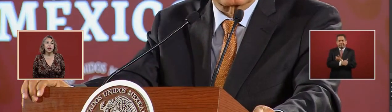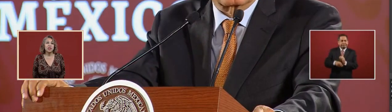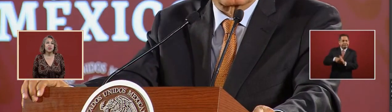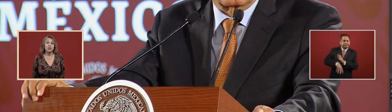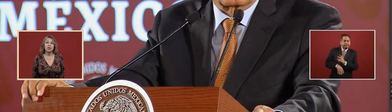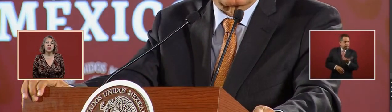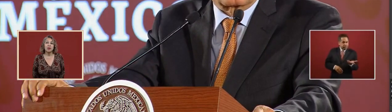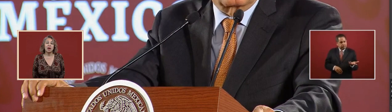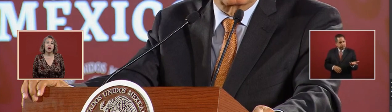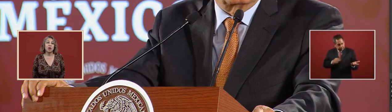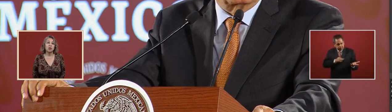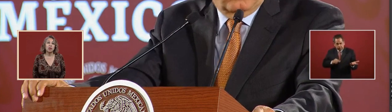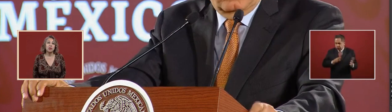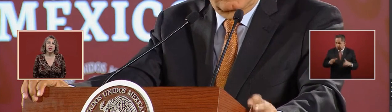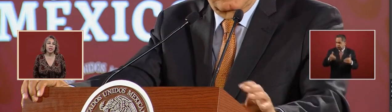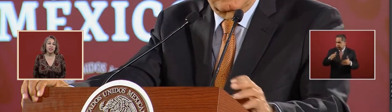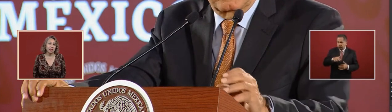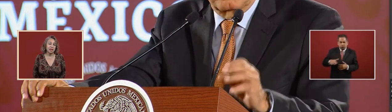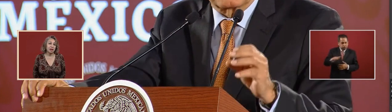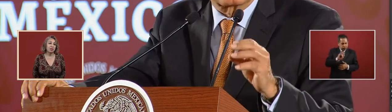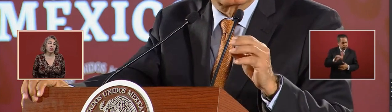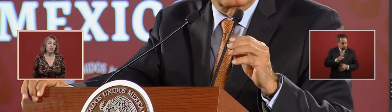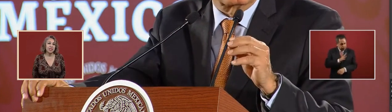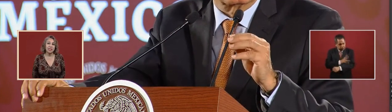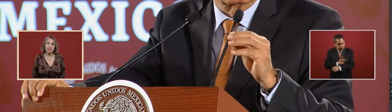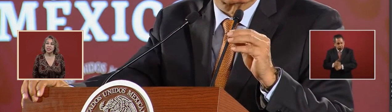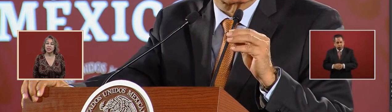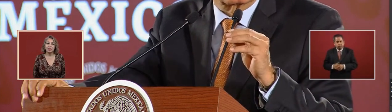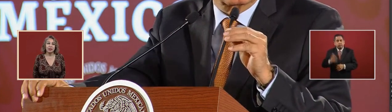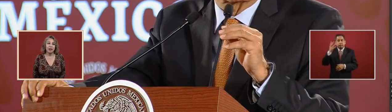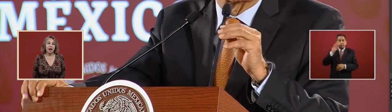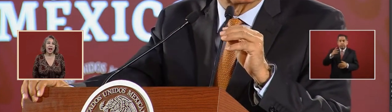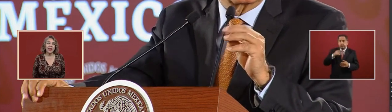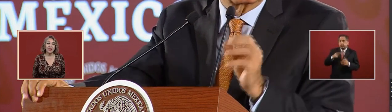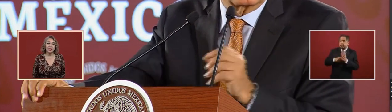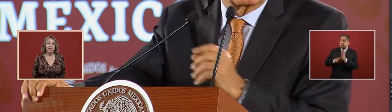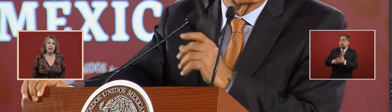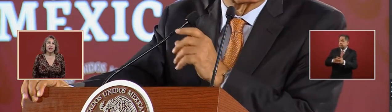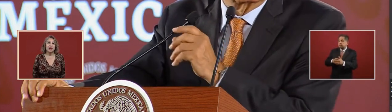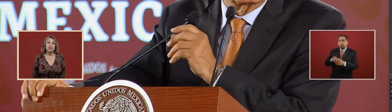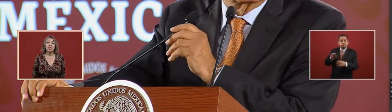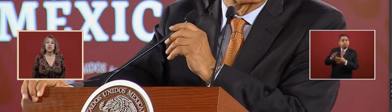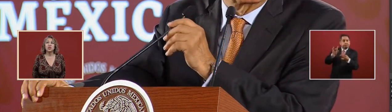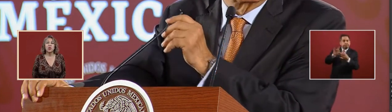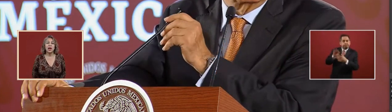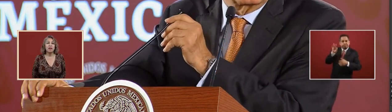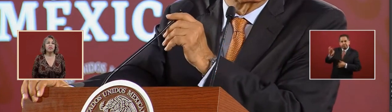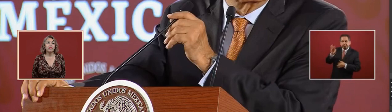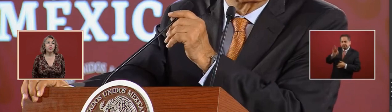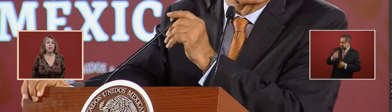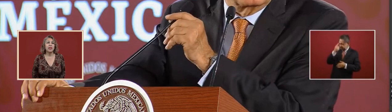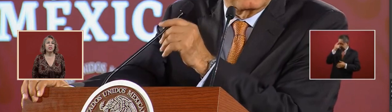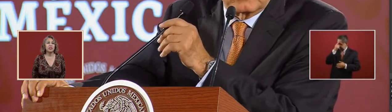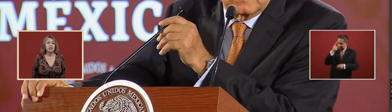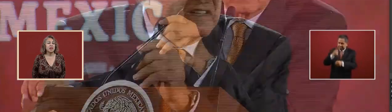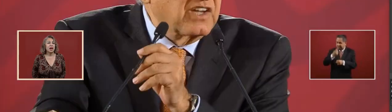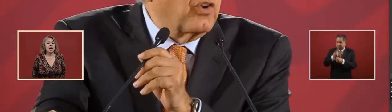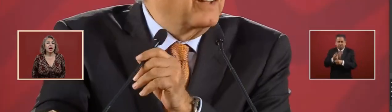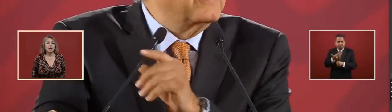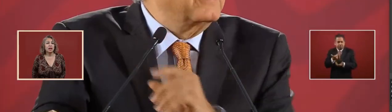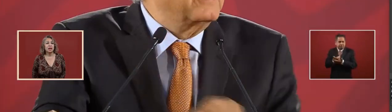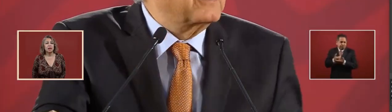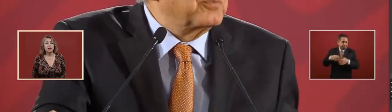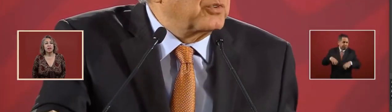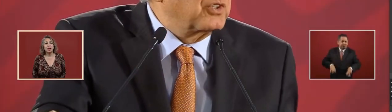They wanted to occlude it, occult it, hide it, to triumph without